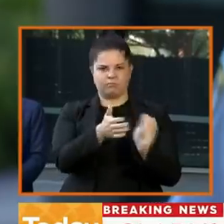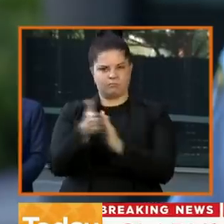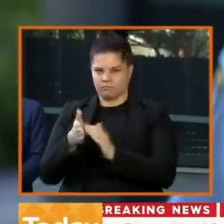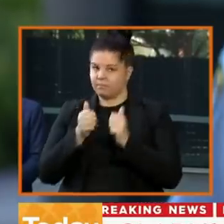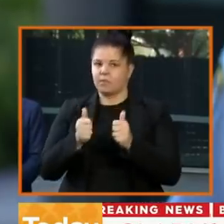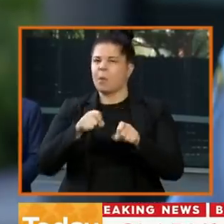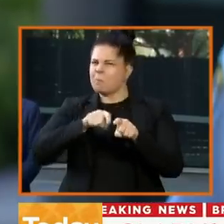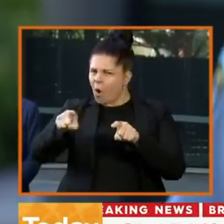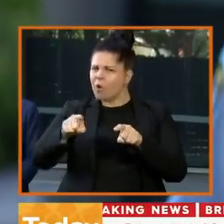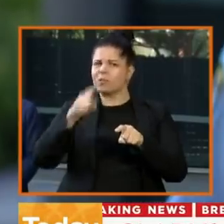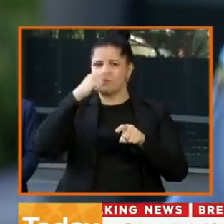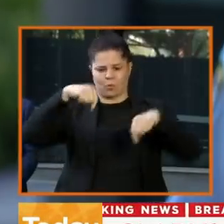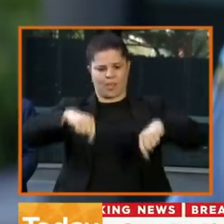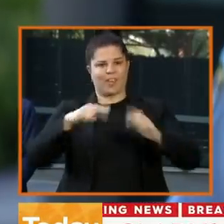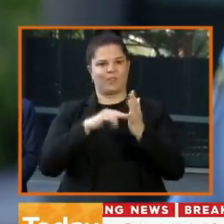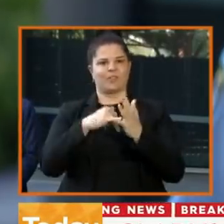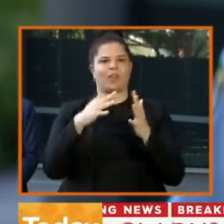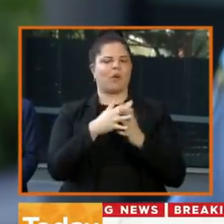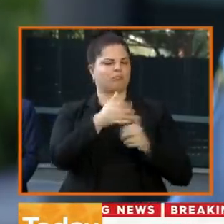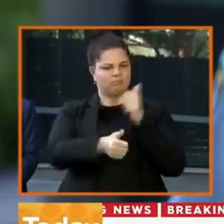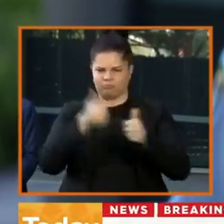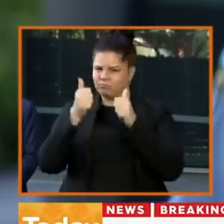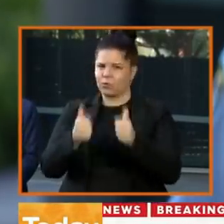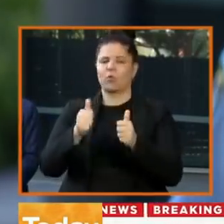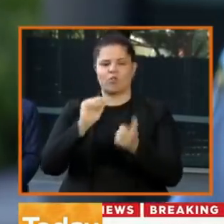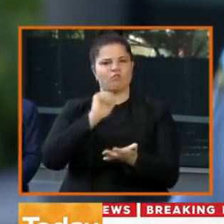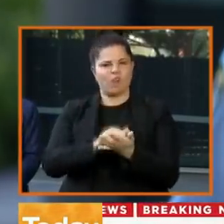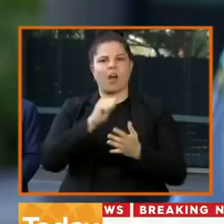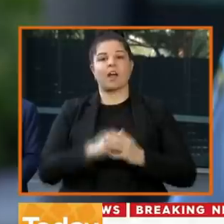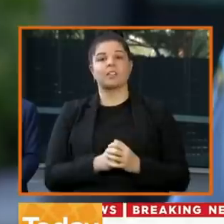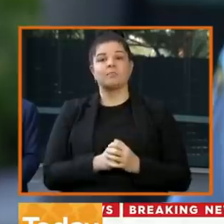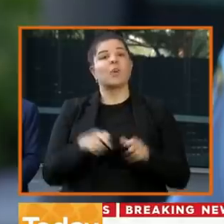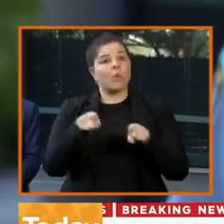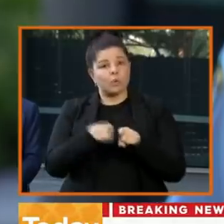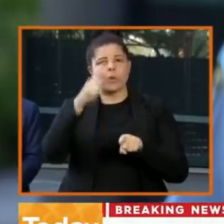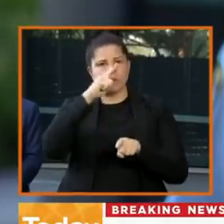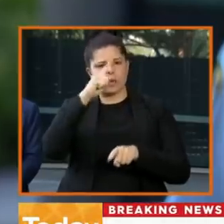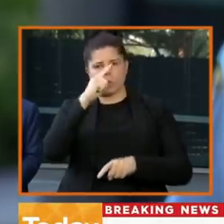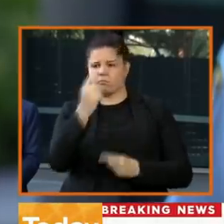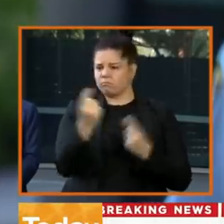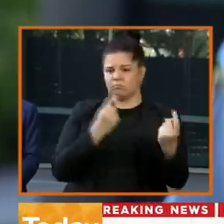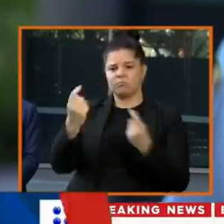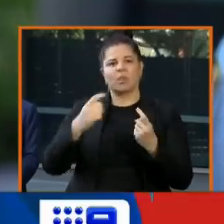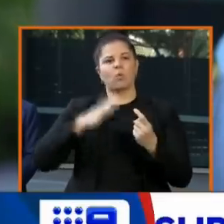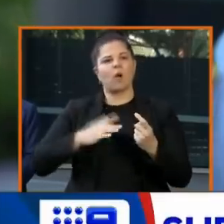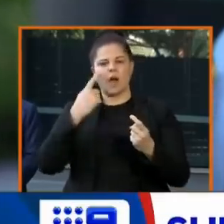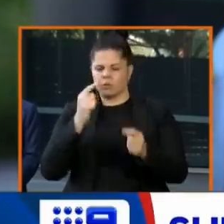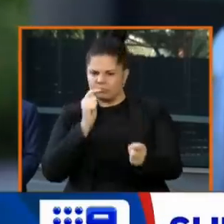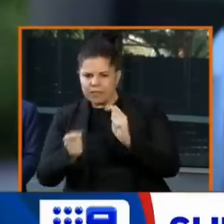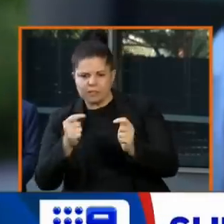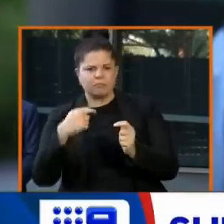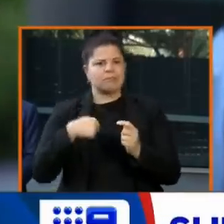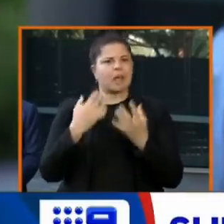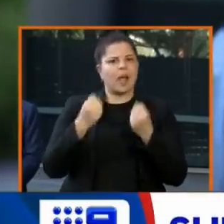New South Wales do the right thing, we also saw people still come forward and get tested, which was a positive because we made sure that